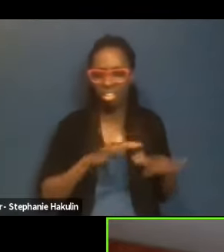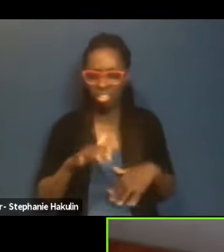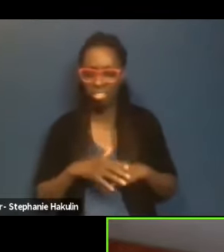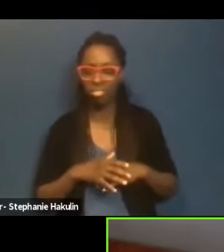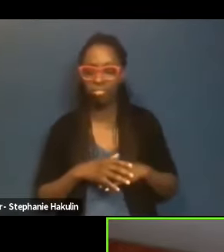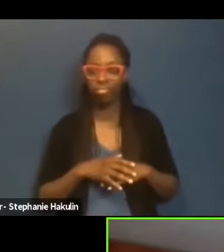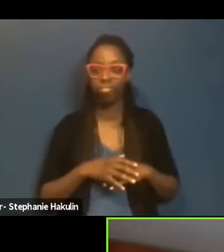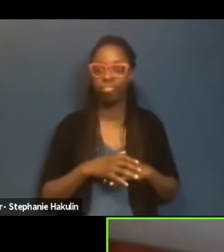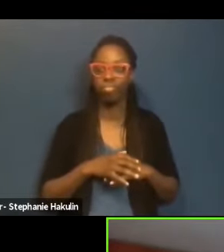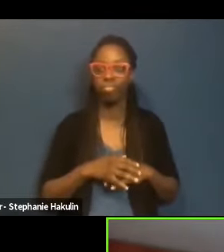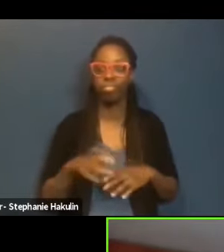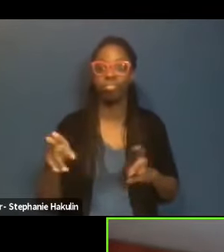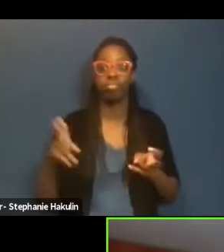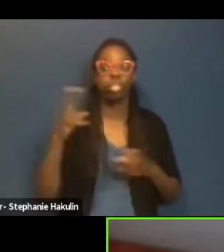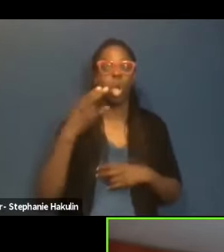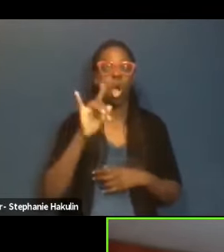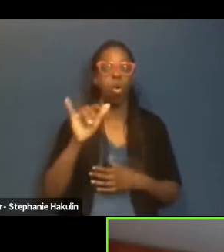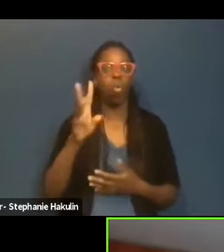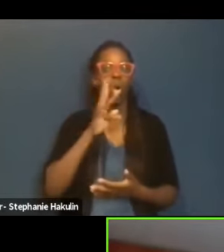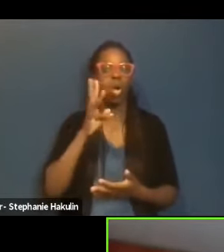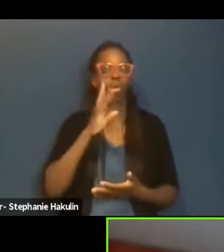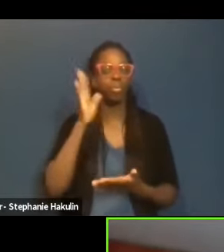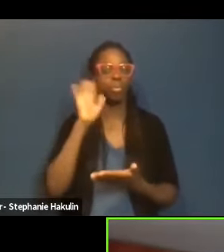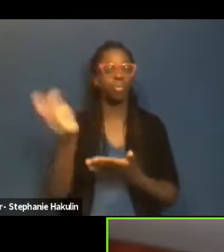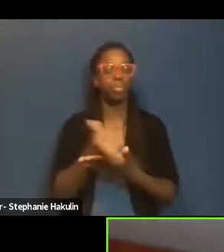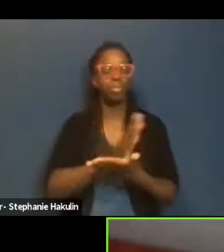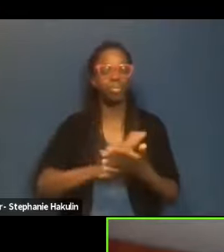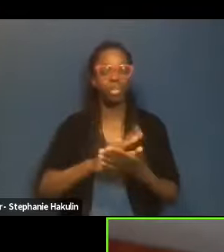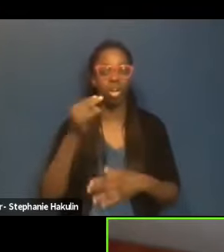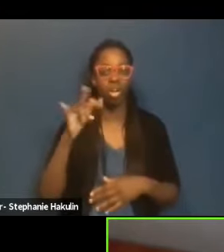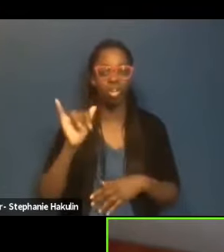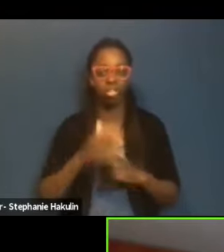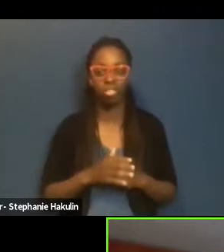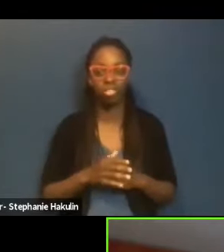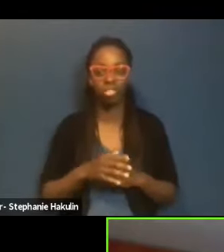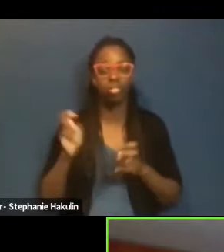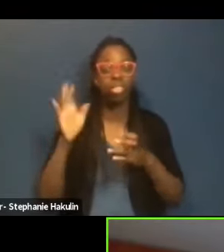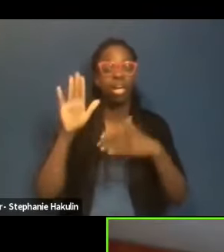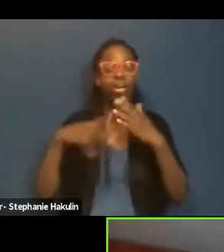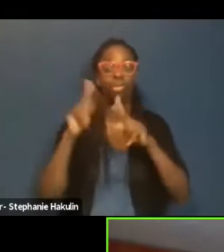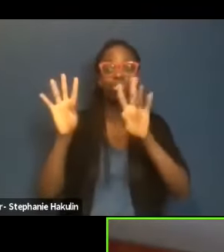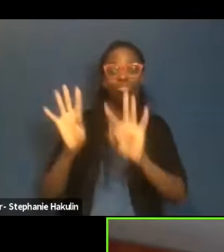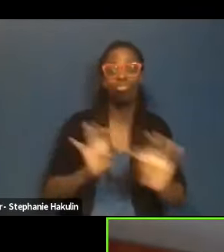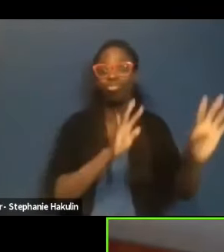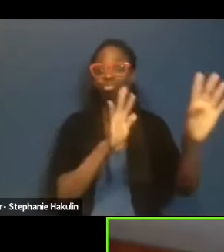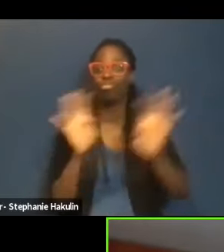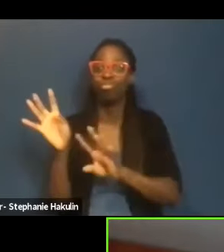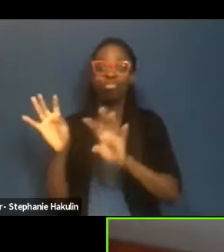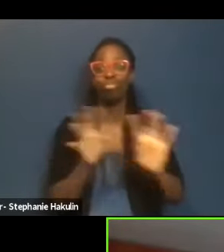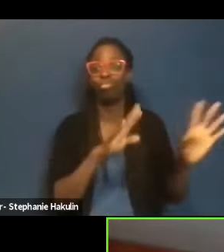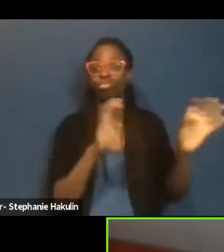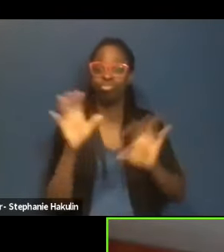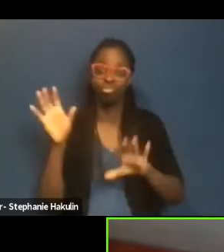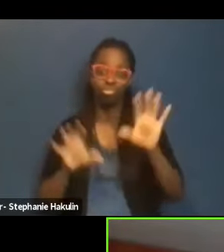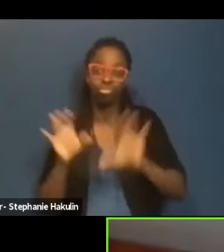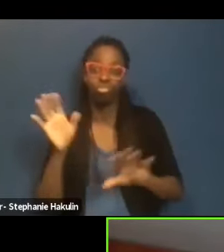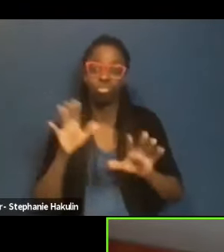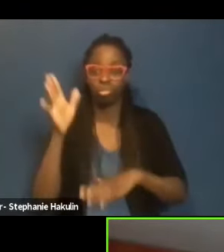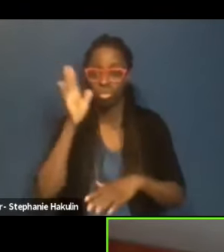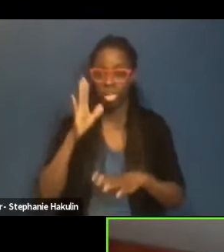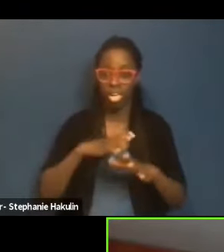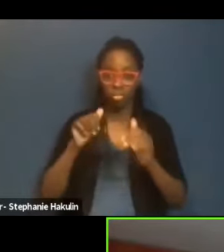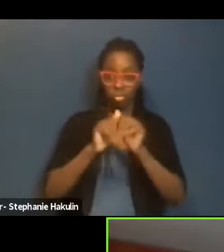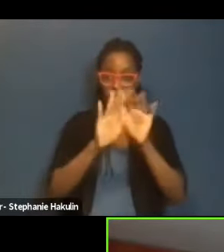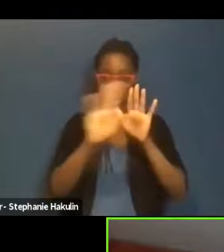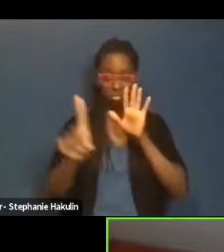every inch of flesh bounce, twerk and twist, whine and grind against the porcelain egos of men who lean against the wall with nowhere to escape